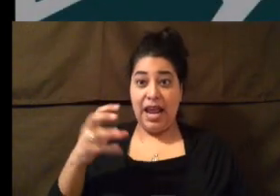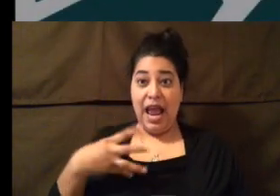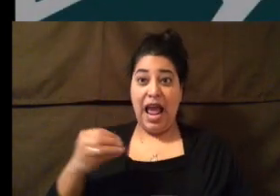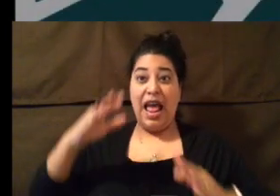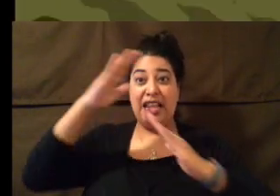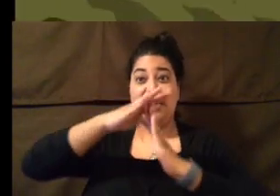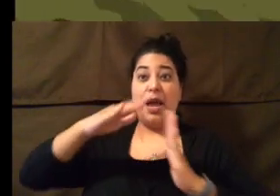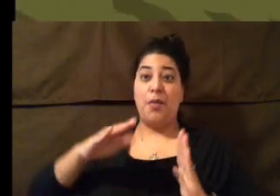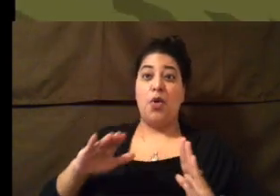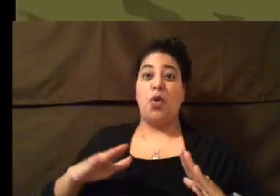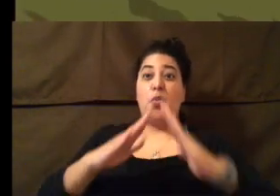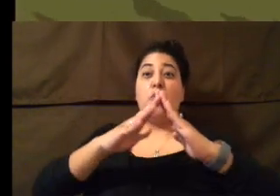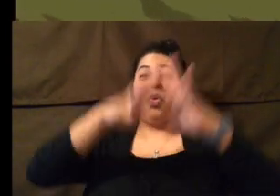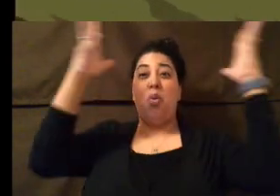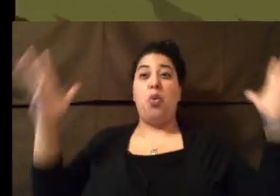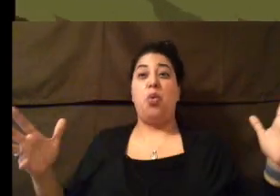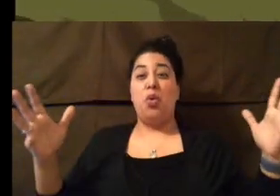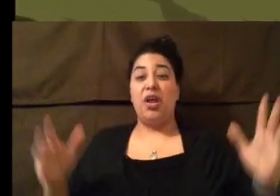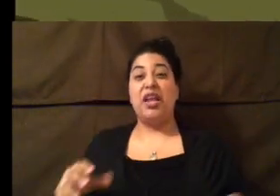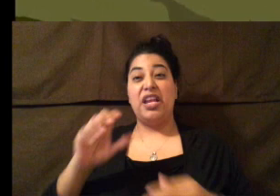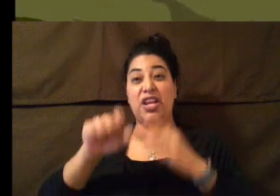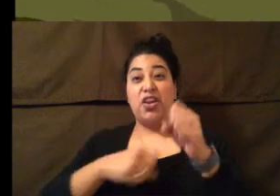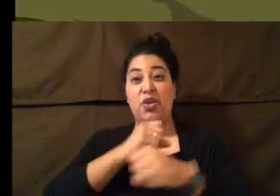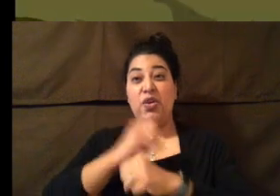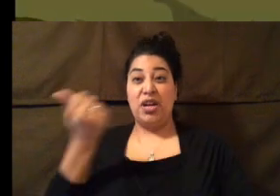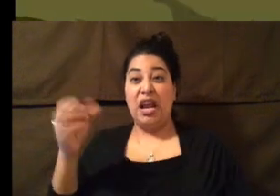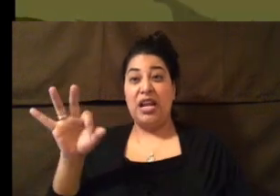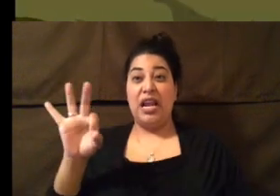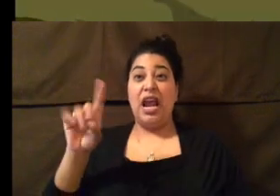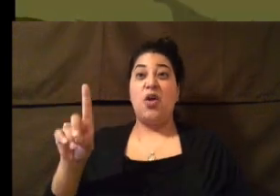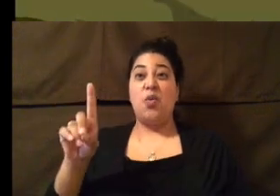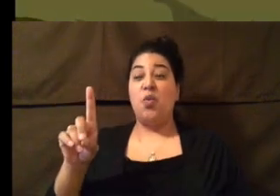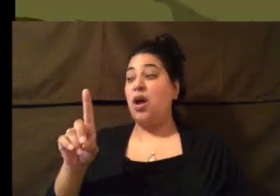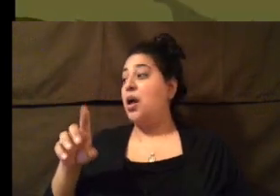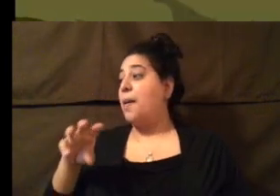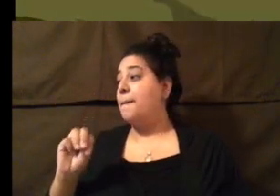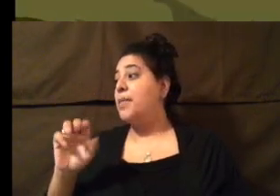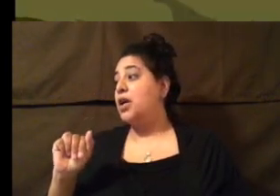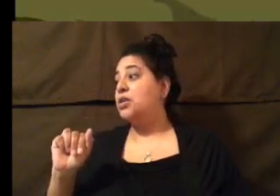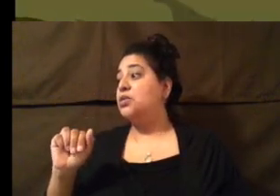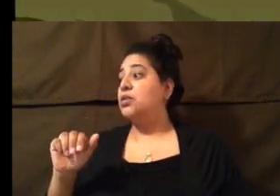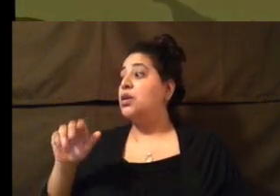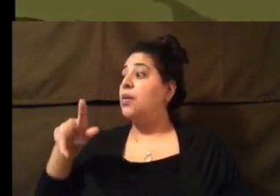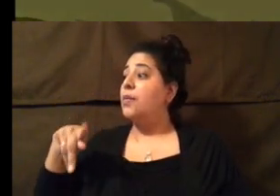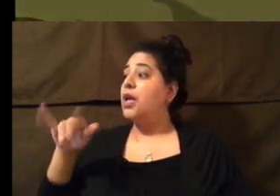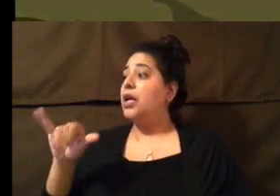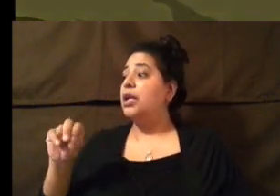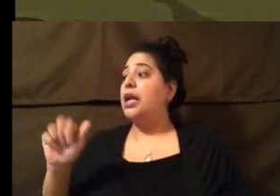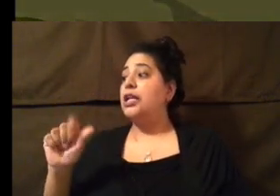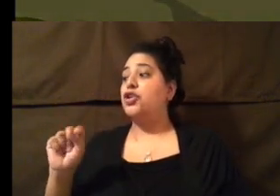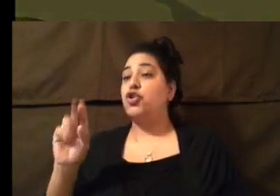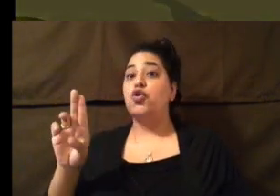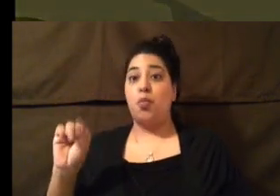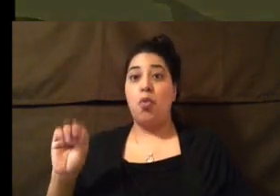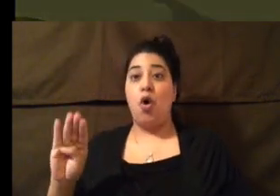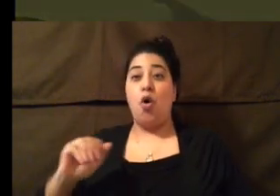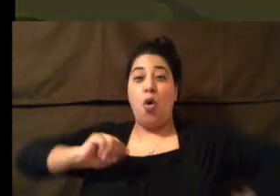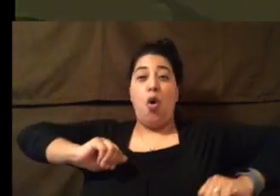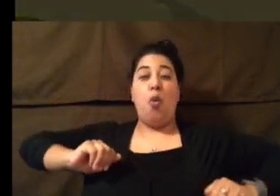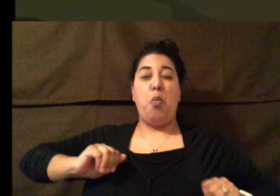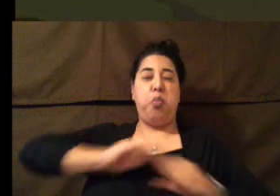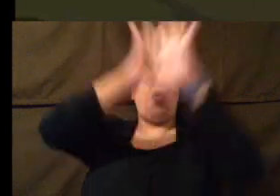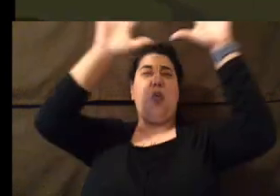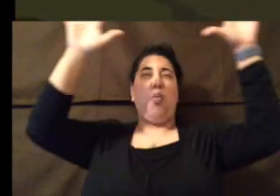off. And when Mount Pinatubo erupted in 1991, its ash clouds blocked out the sun's rays and lowered world temperatures